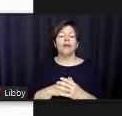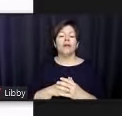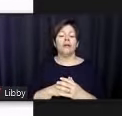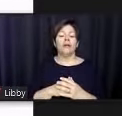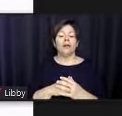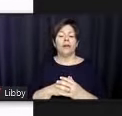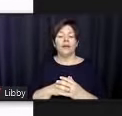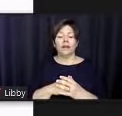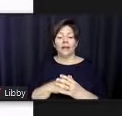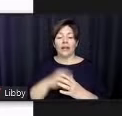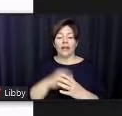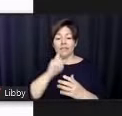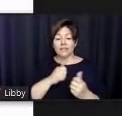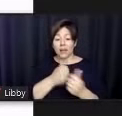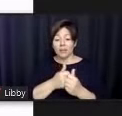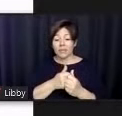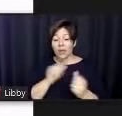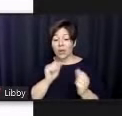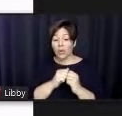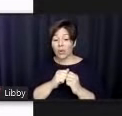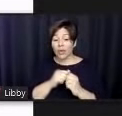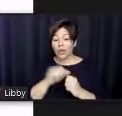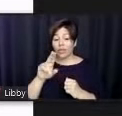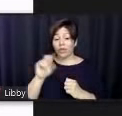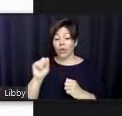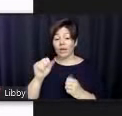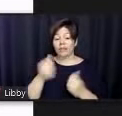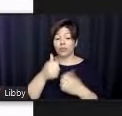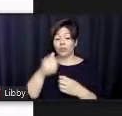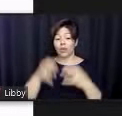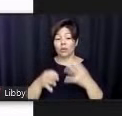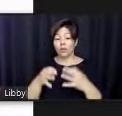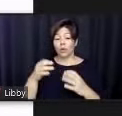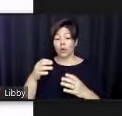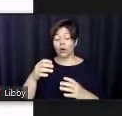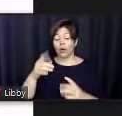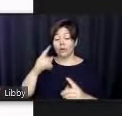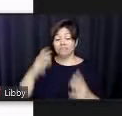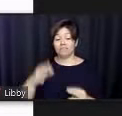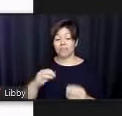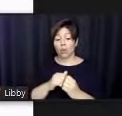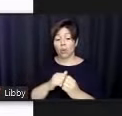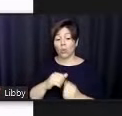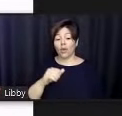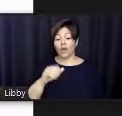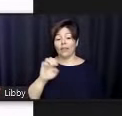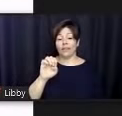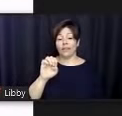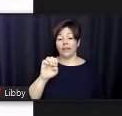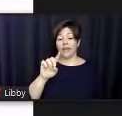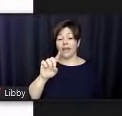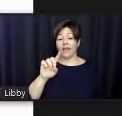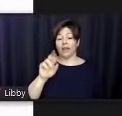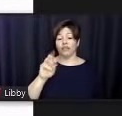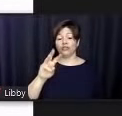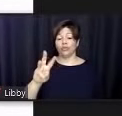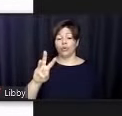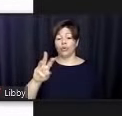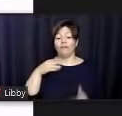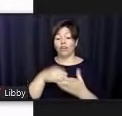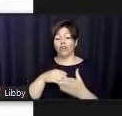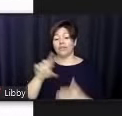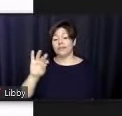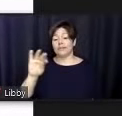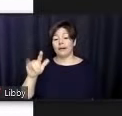this is an update on the U.S. Supreme Court's ruling in the Andrews case versus Douglas County in 2017. This came out in